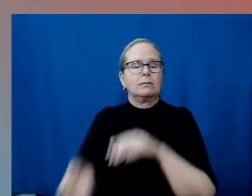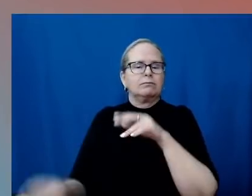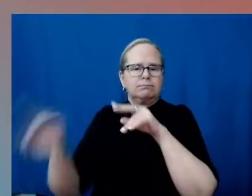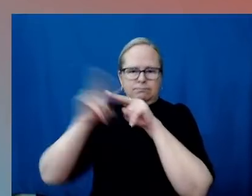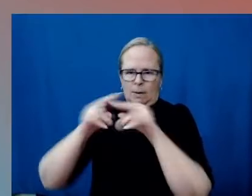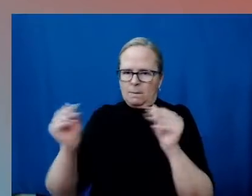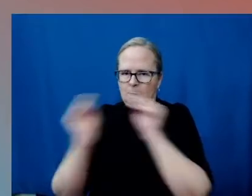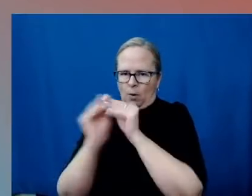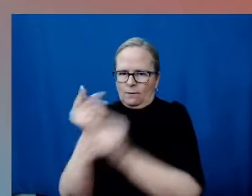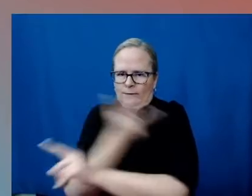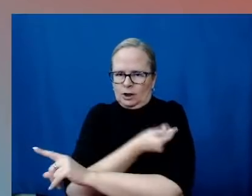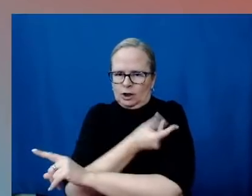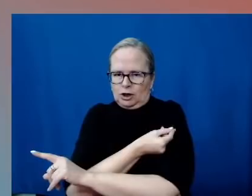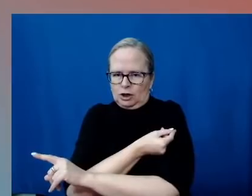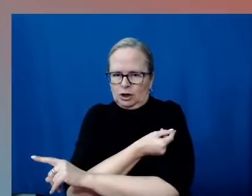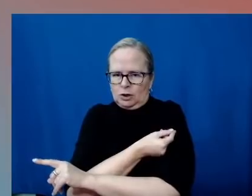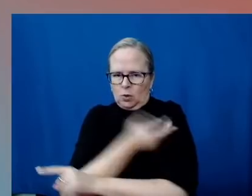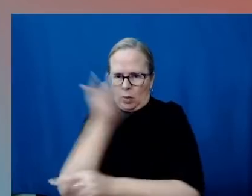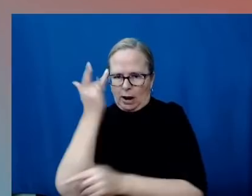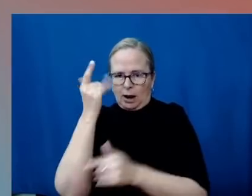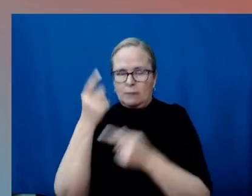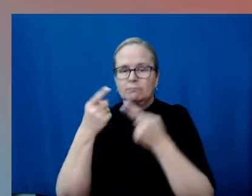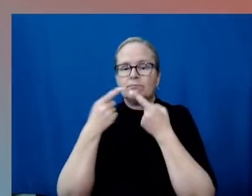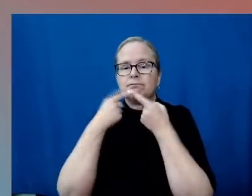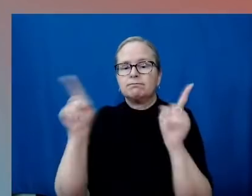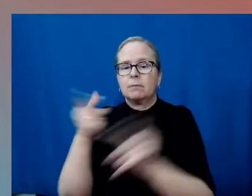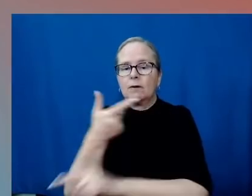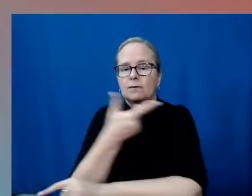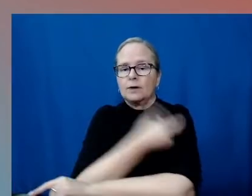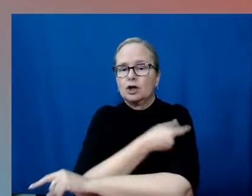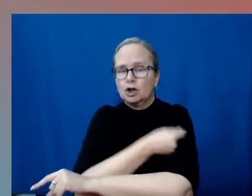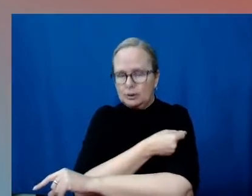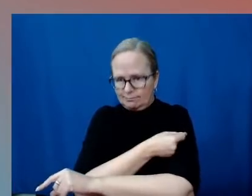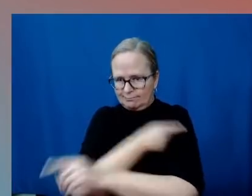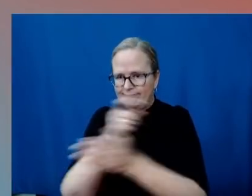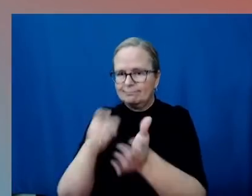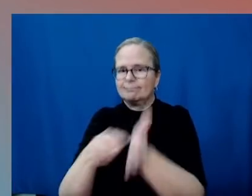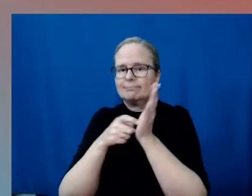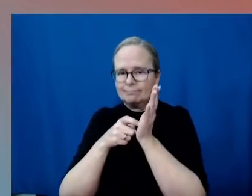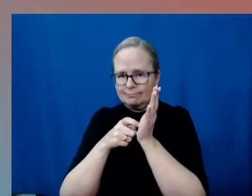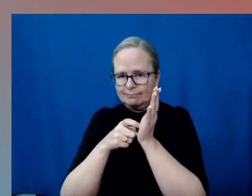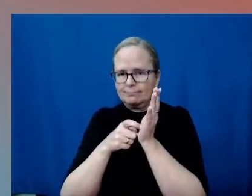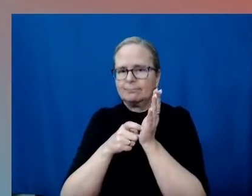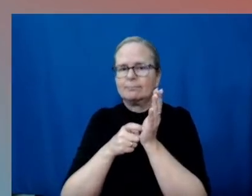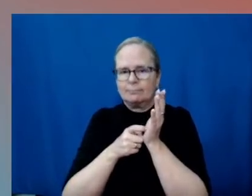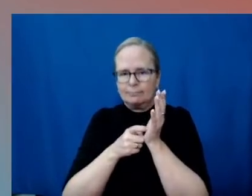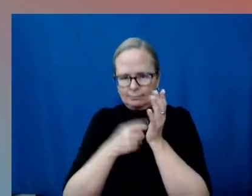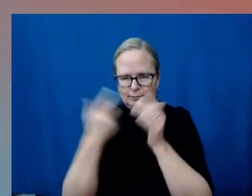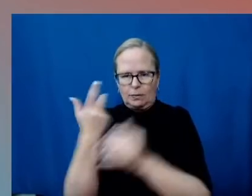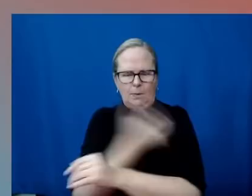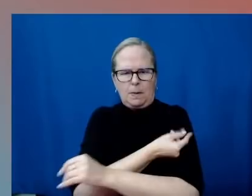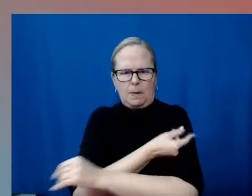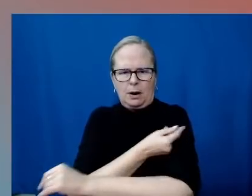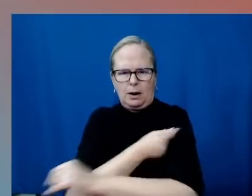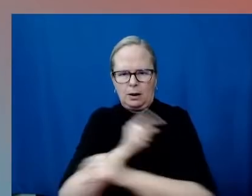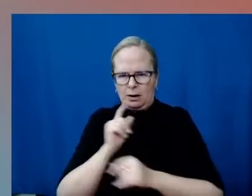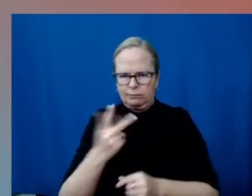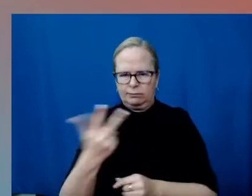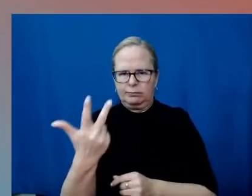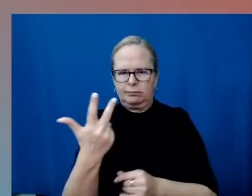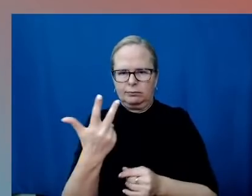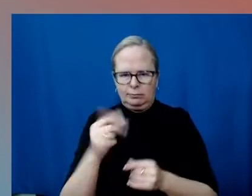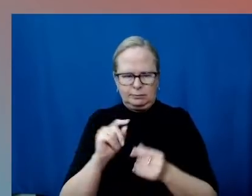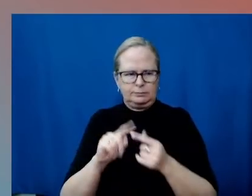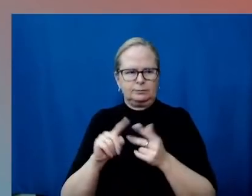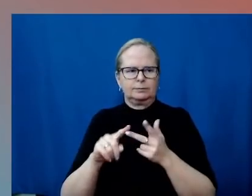have immediately following the announcement that we had an increase of that. And the third thing it's done is, I'm going to forget